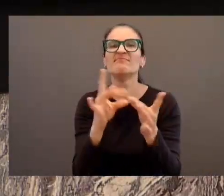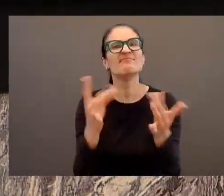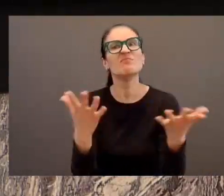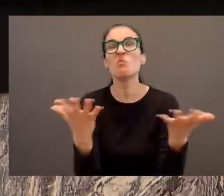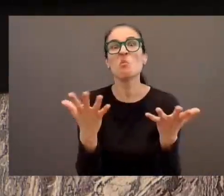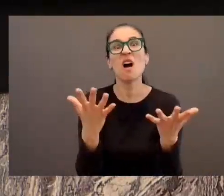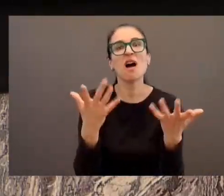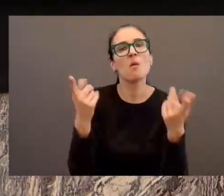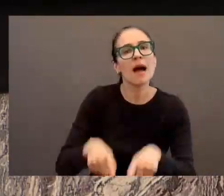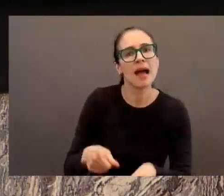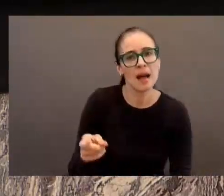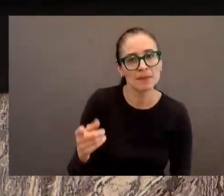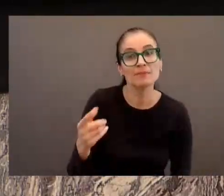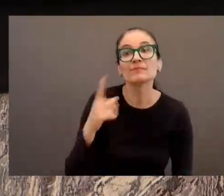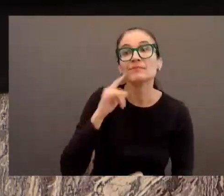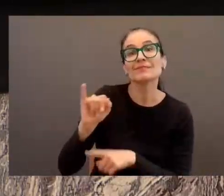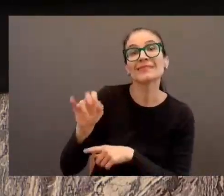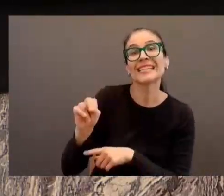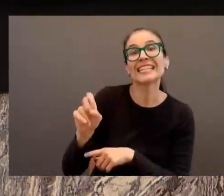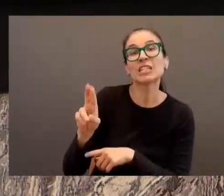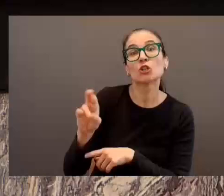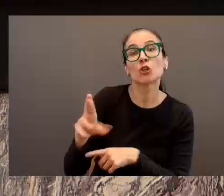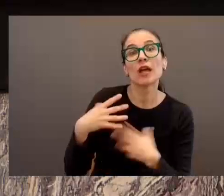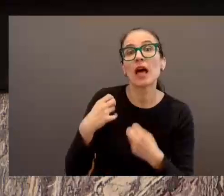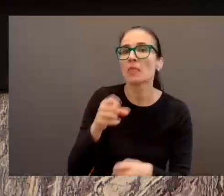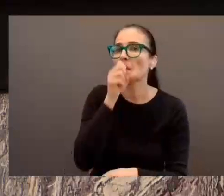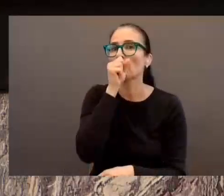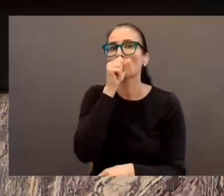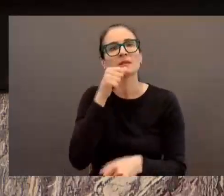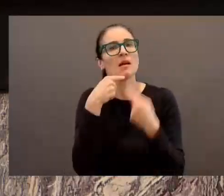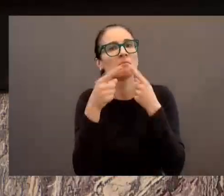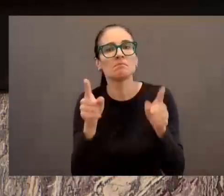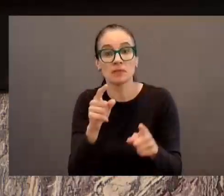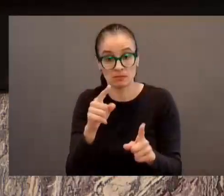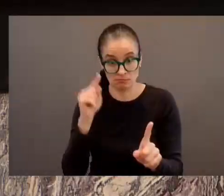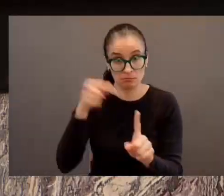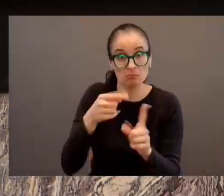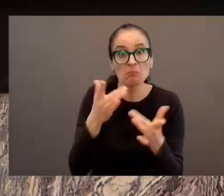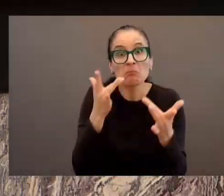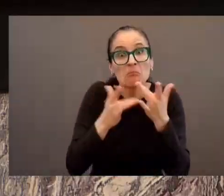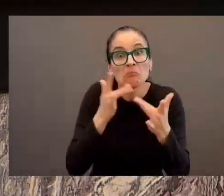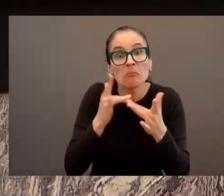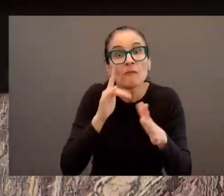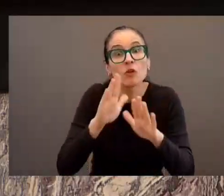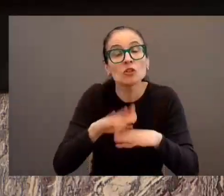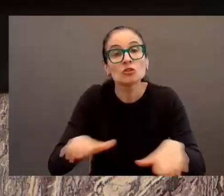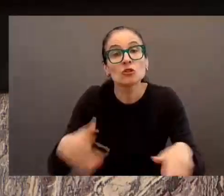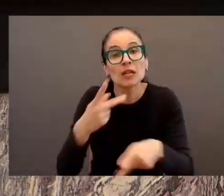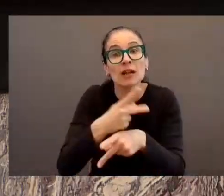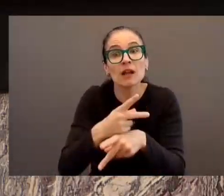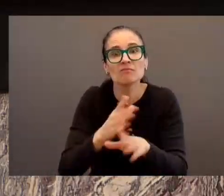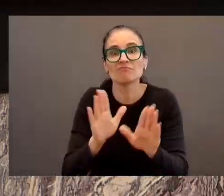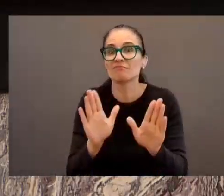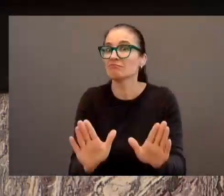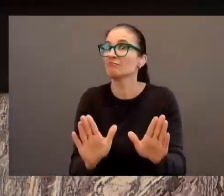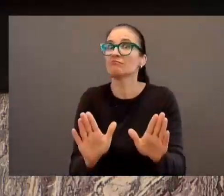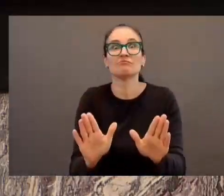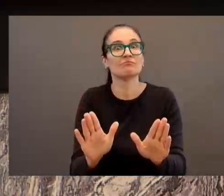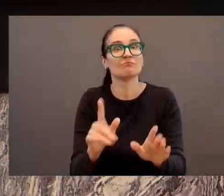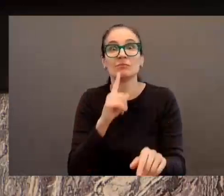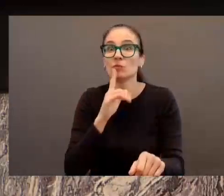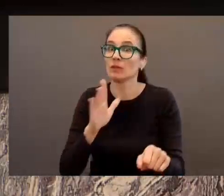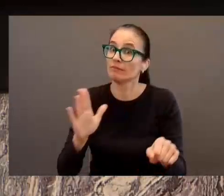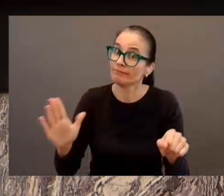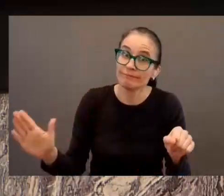full-blown pediatric care crisis. This unsafe staffing model forces one pediatrician to cover